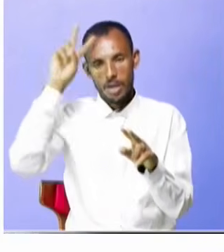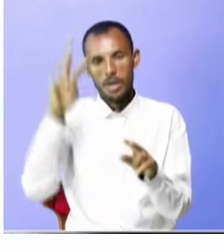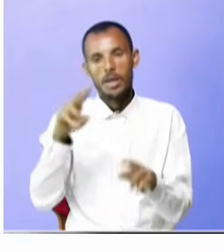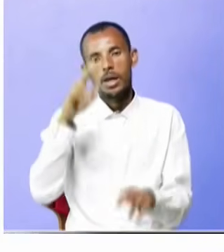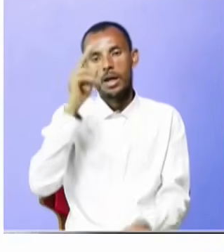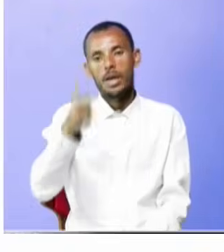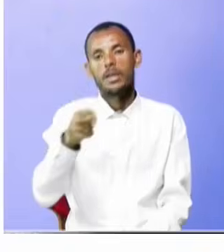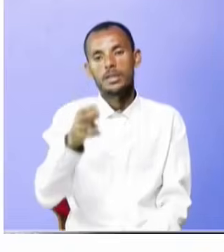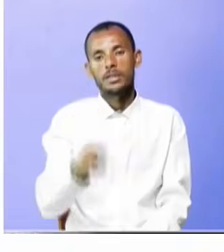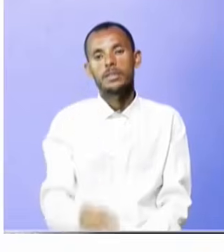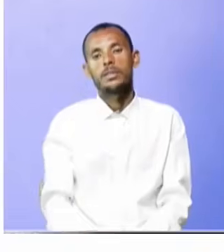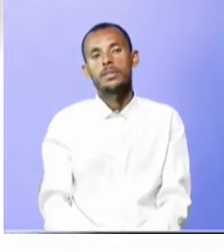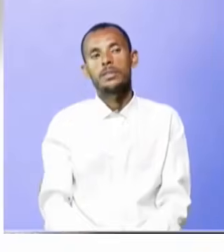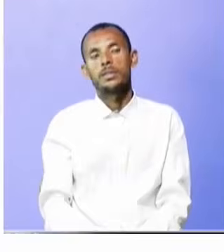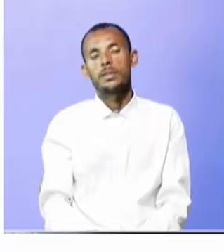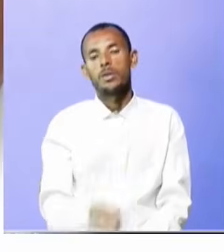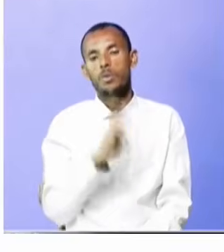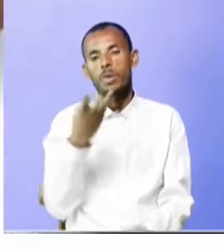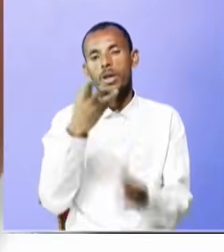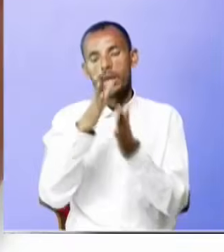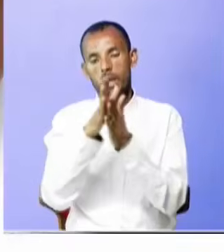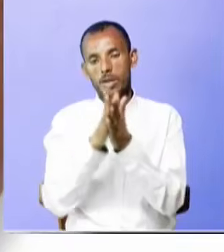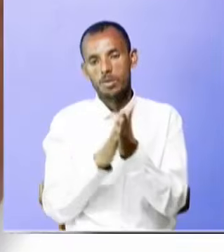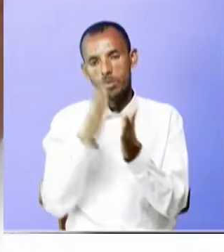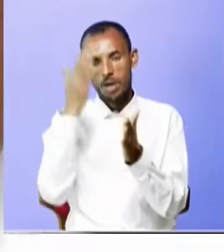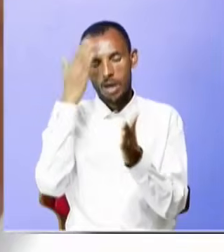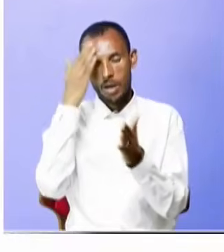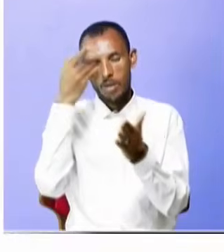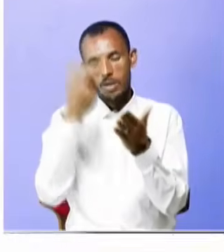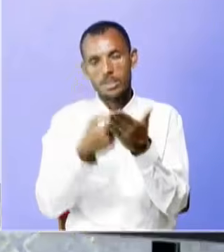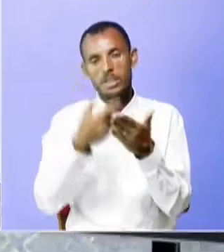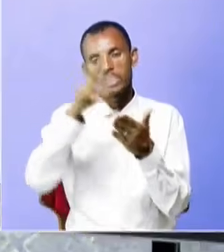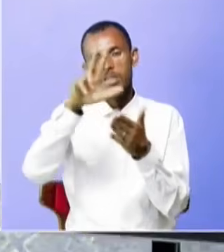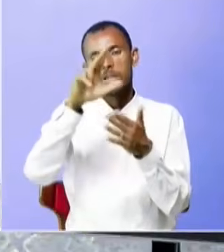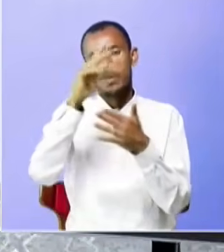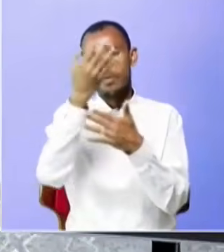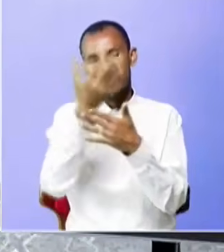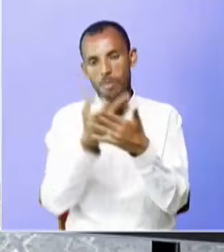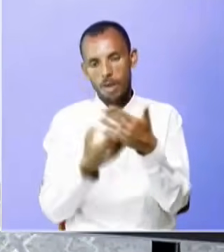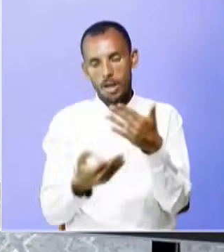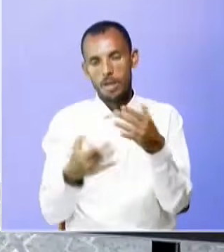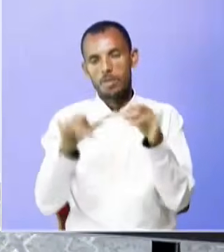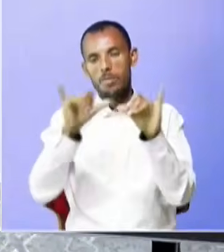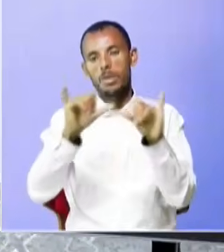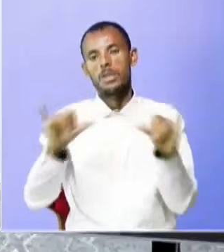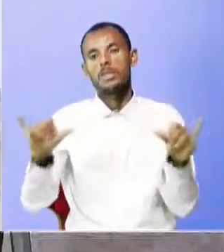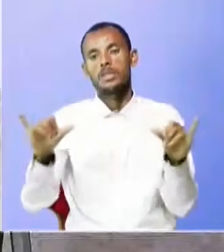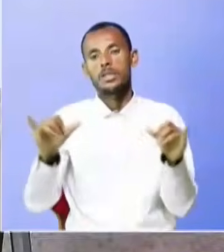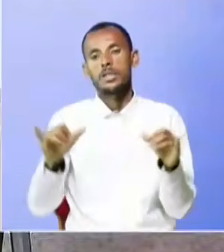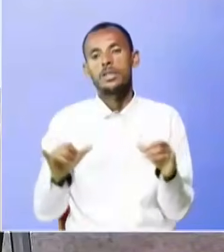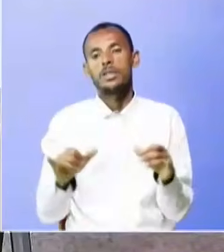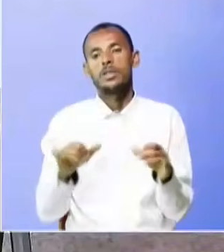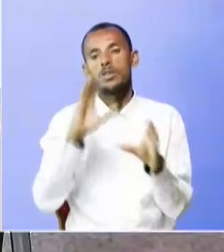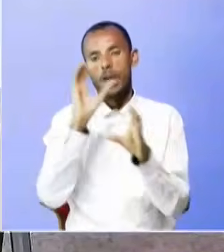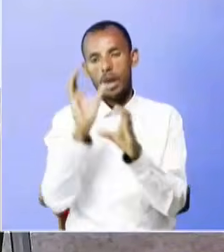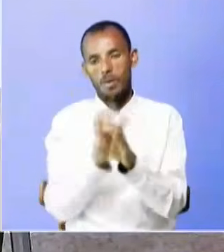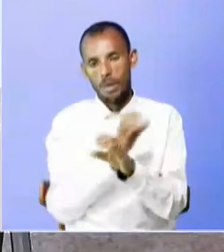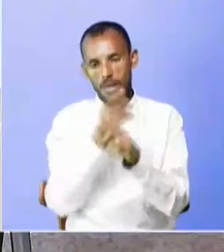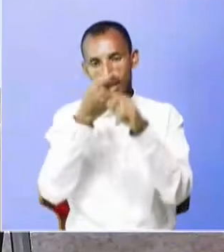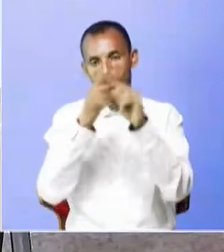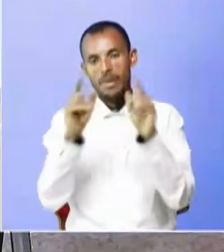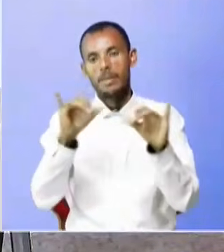h. Okay, we need to know these three formulas to measure or to calculate the